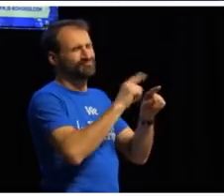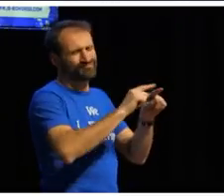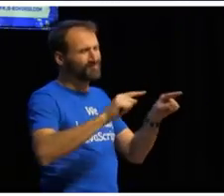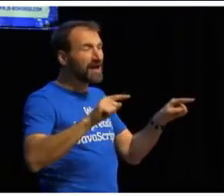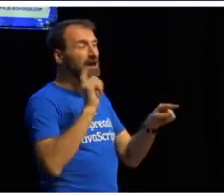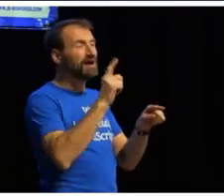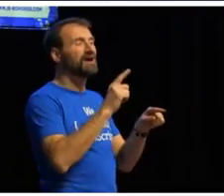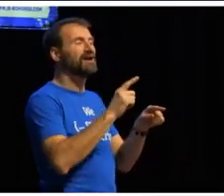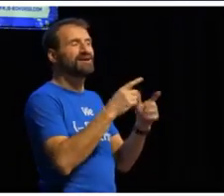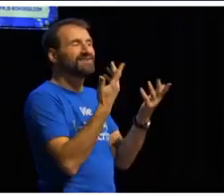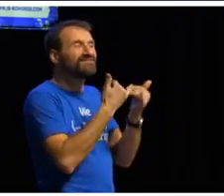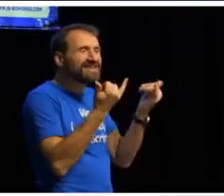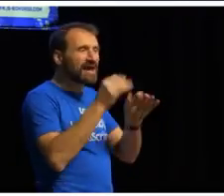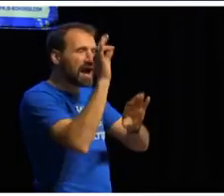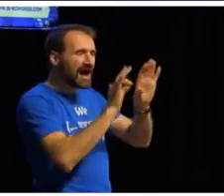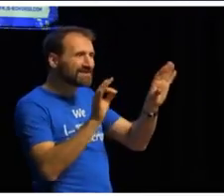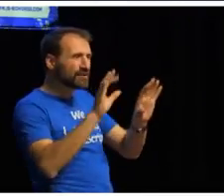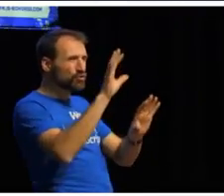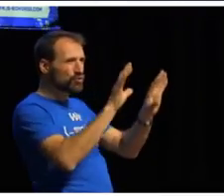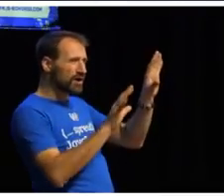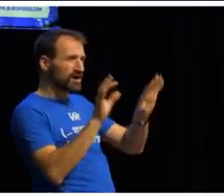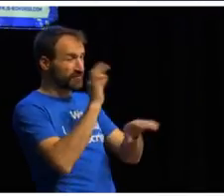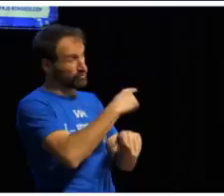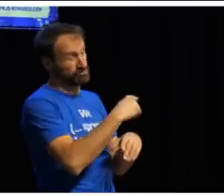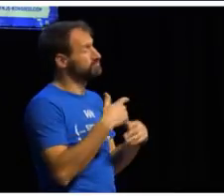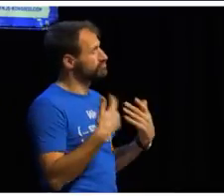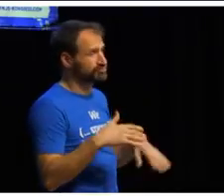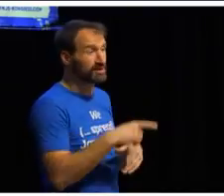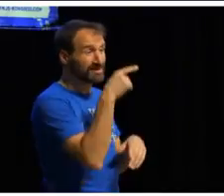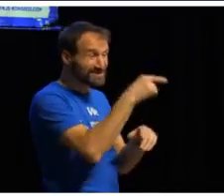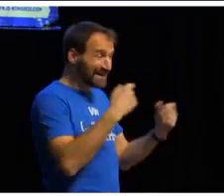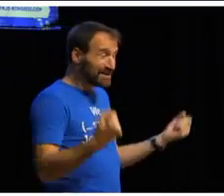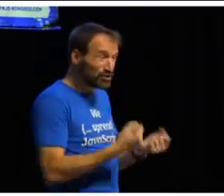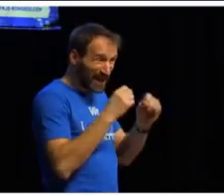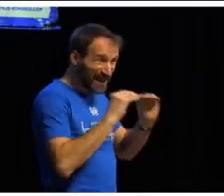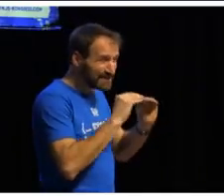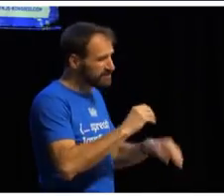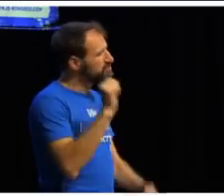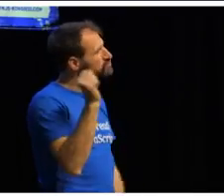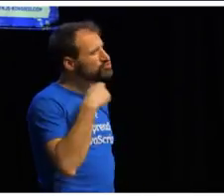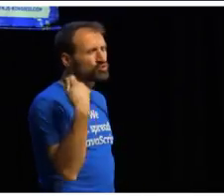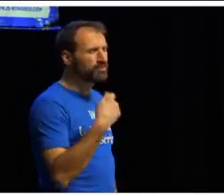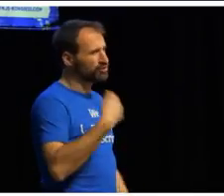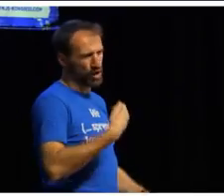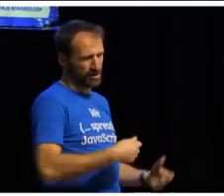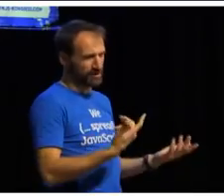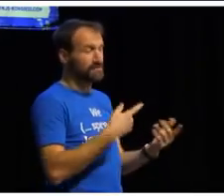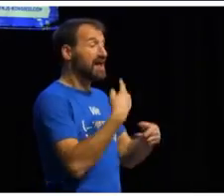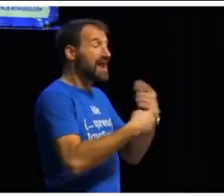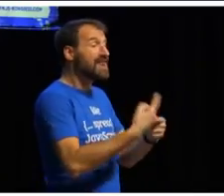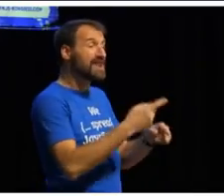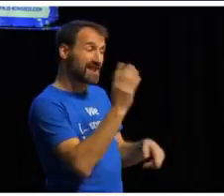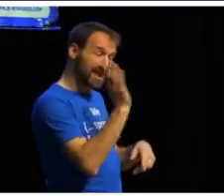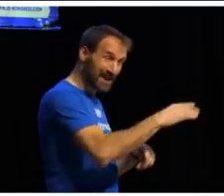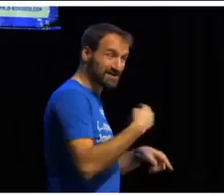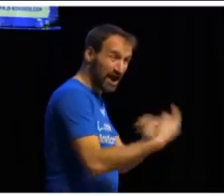they have in mind. And training this thing is super expensive. Running it is also very expensive. It drains your battery. But training it is much more expensive.